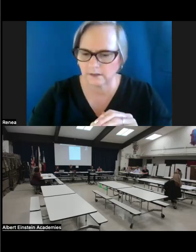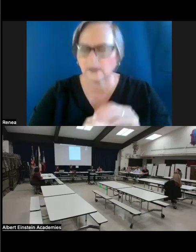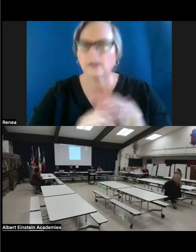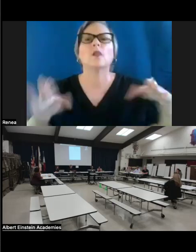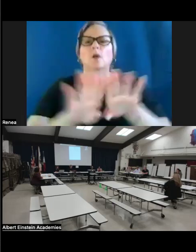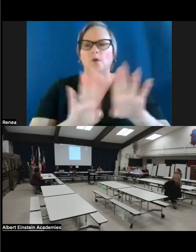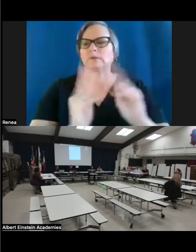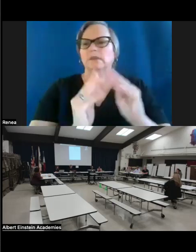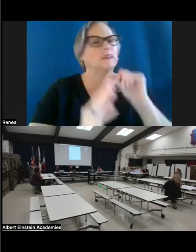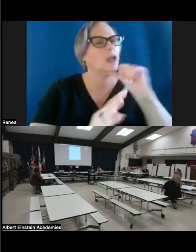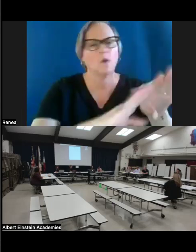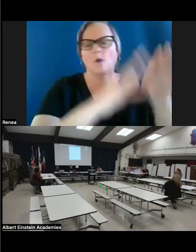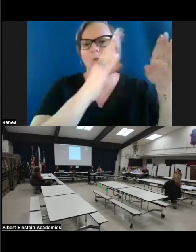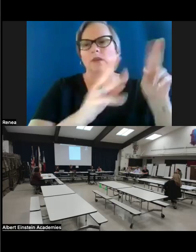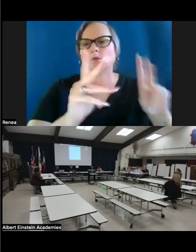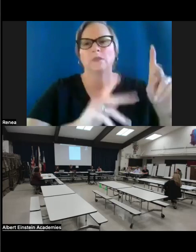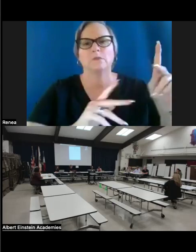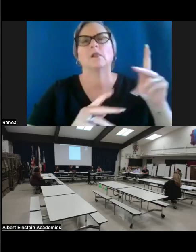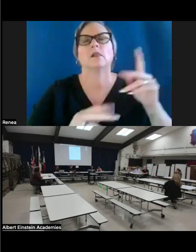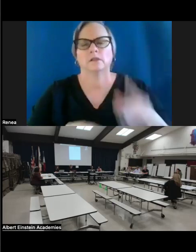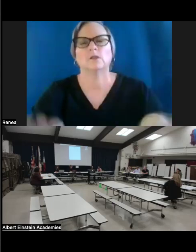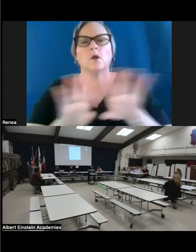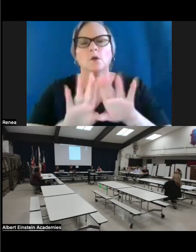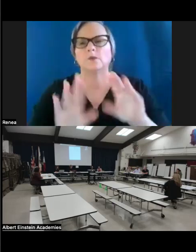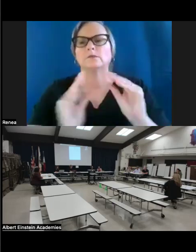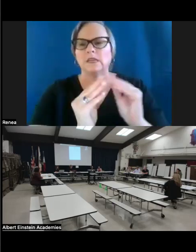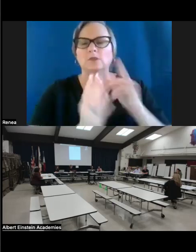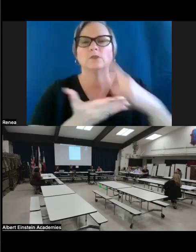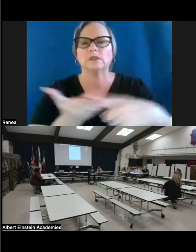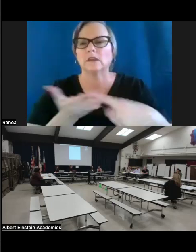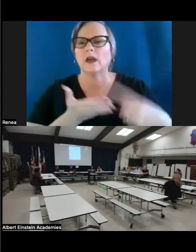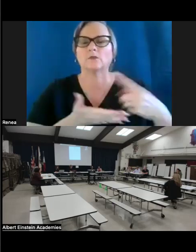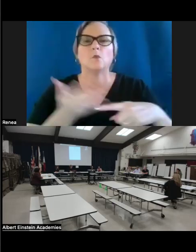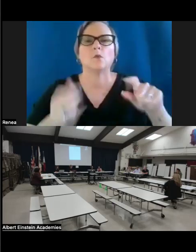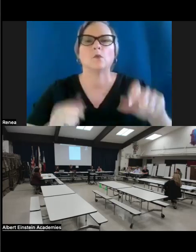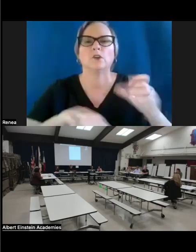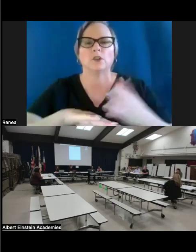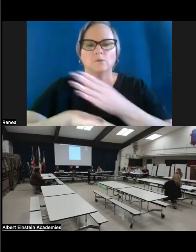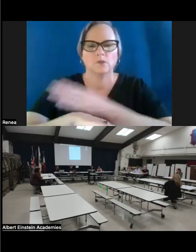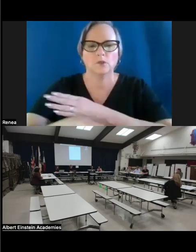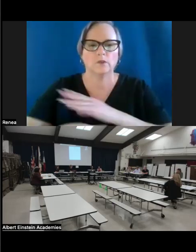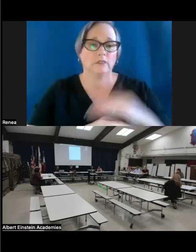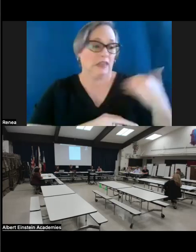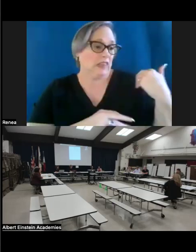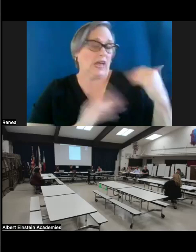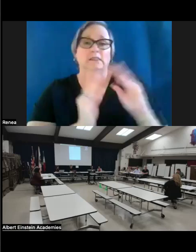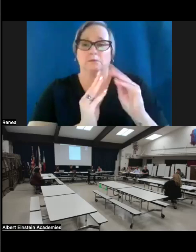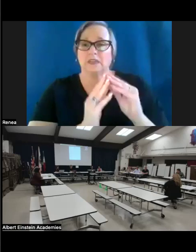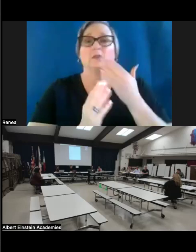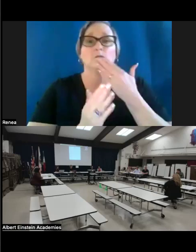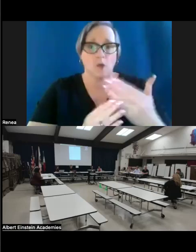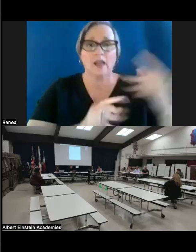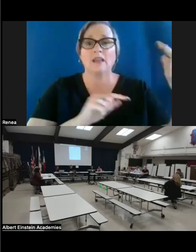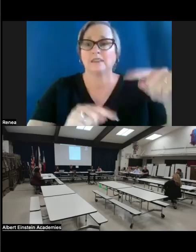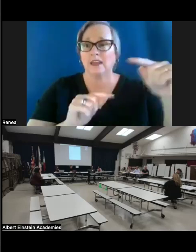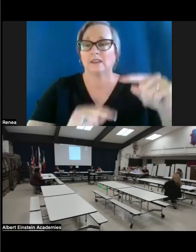and revise into what we could do better. The last meeting was well attended. We've been really grateful for the last couple of